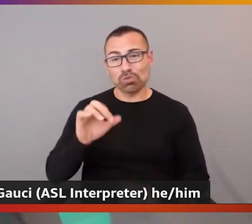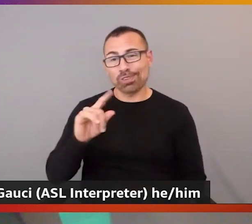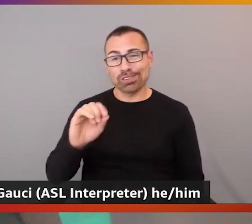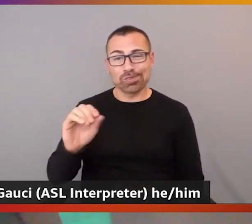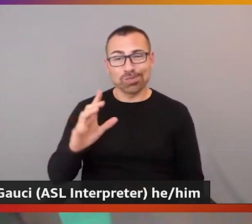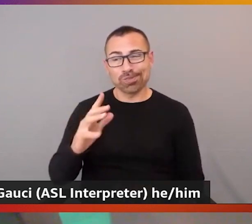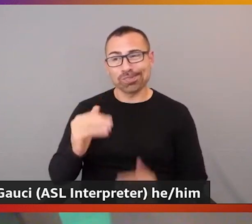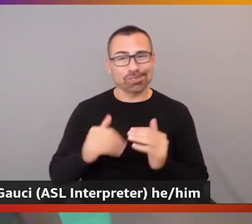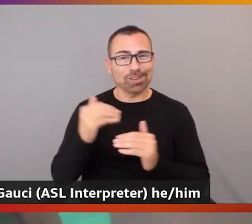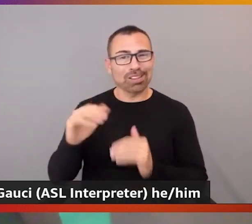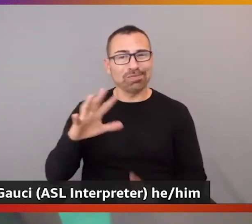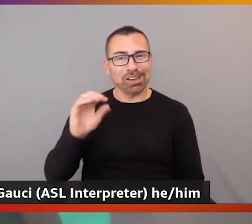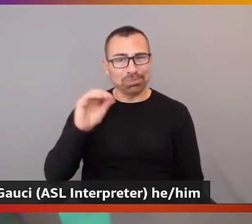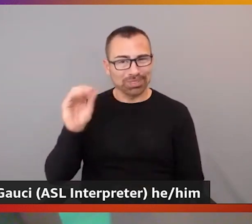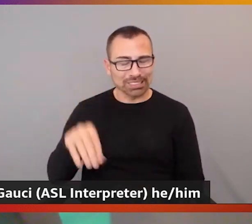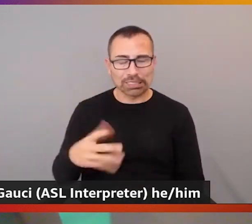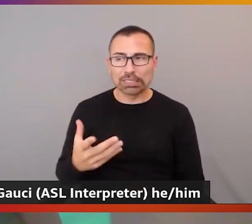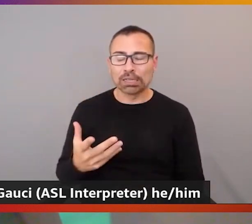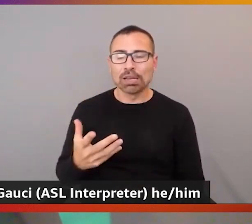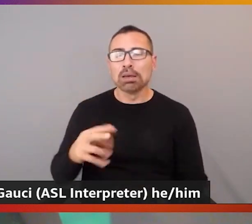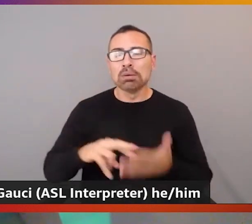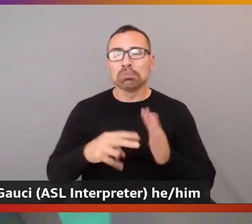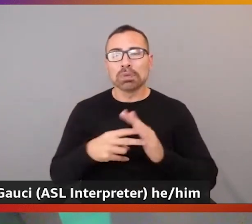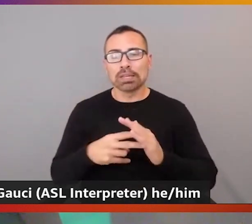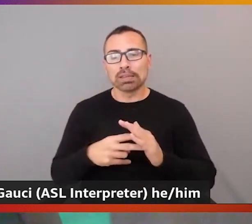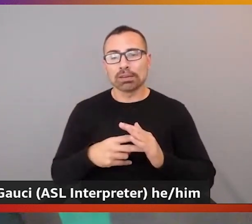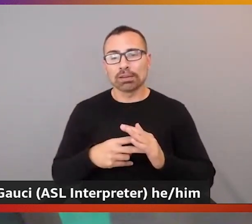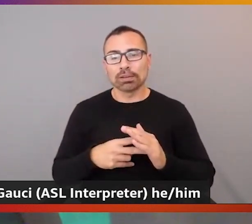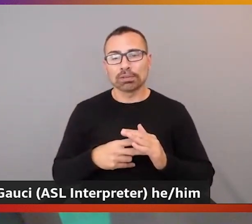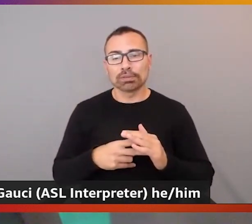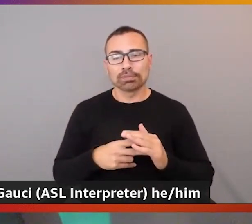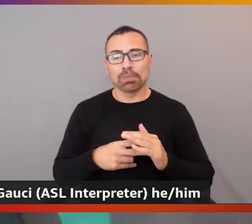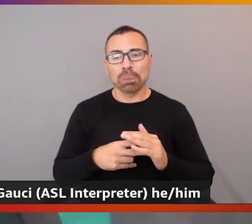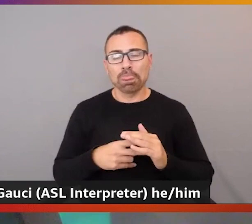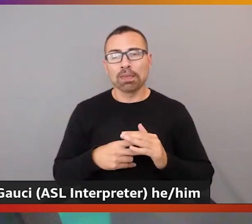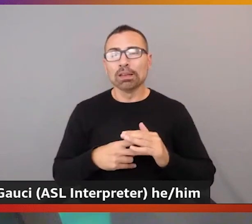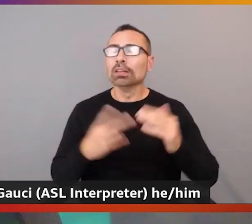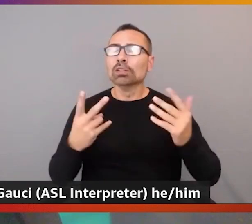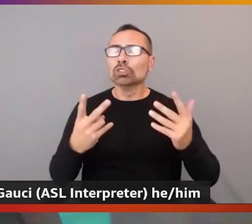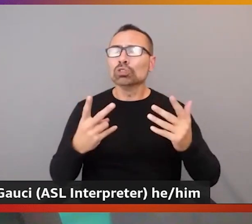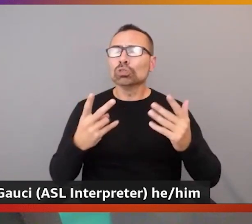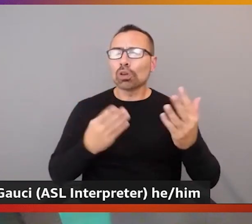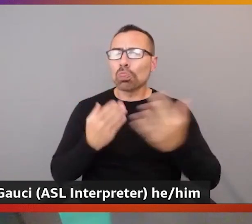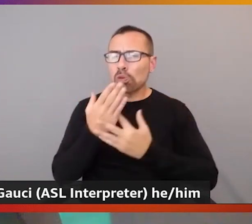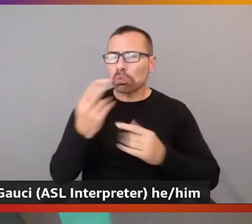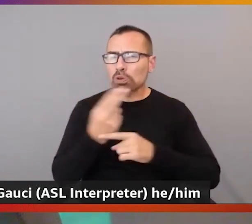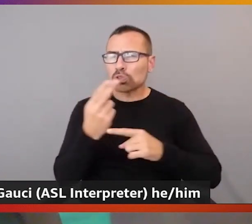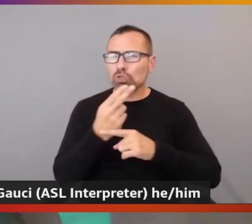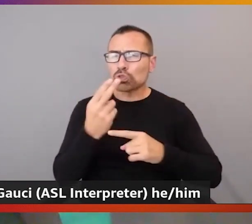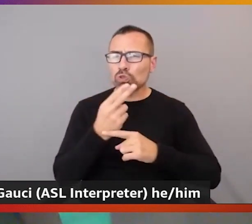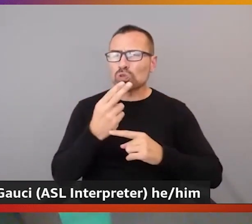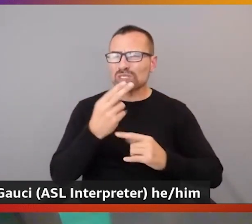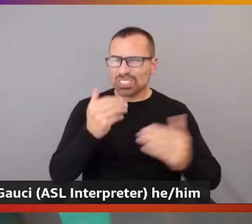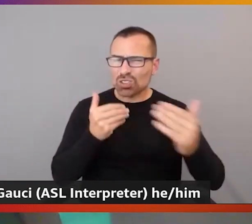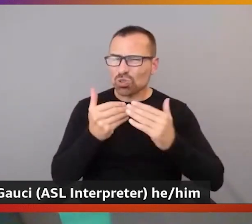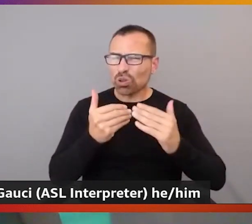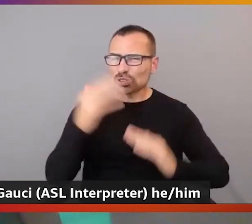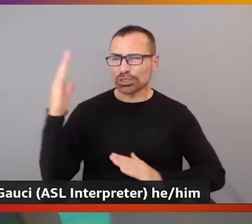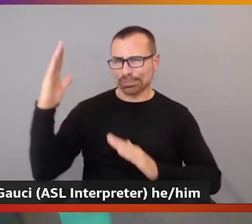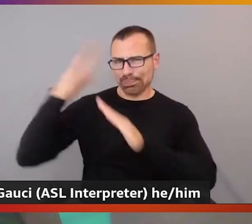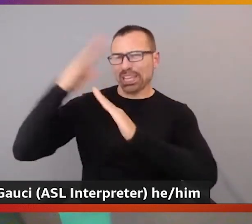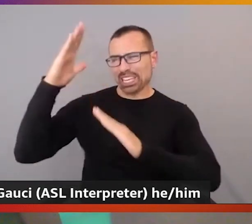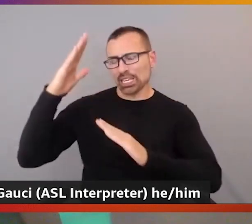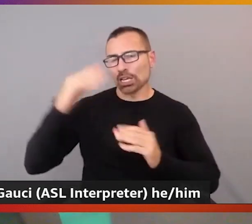is on average you use throughput that's fairly close to what your peak requirements are, which essentially means you know what your